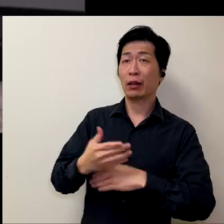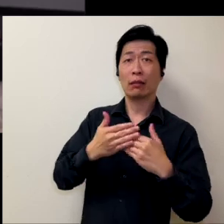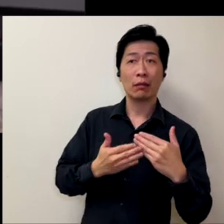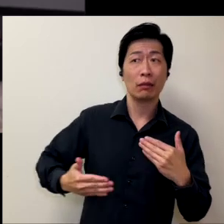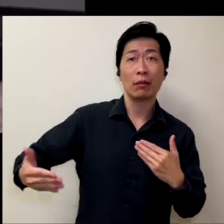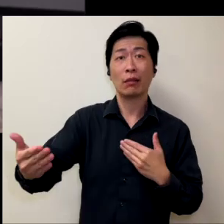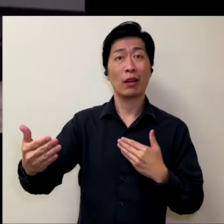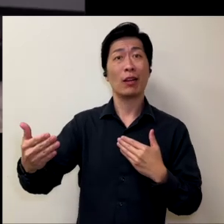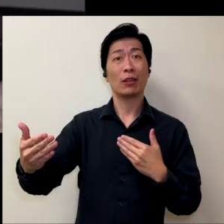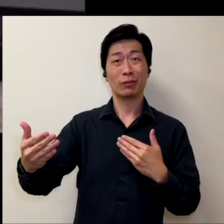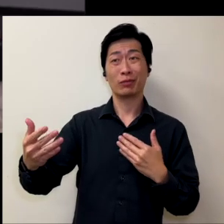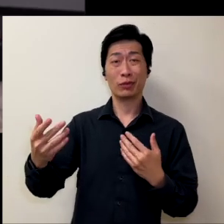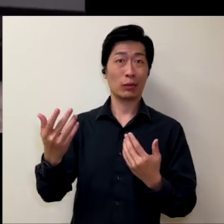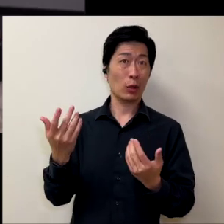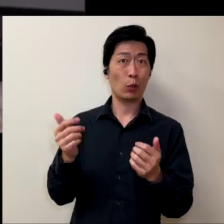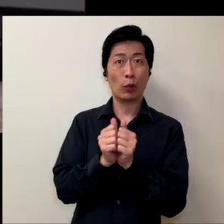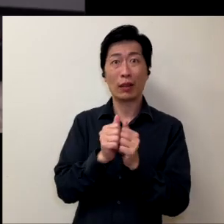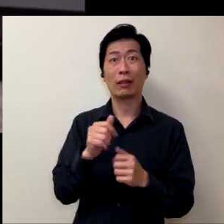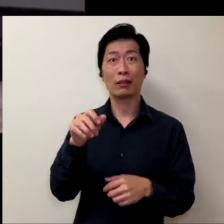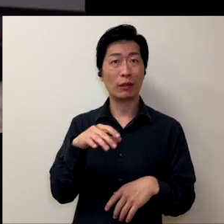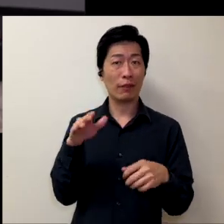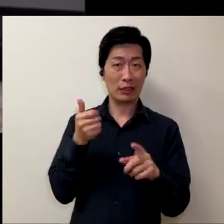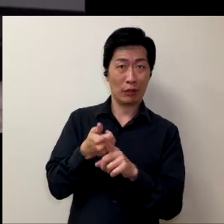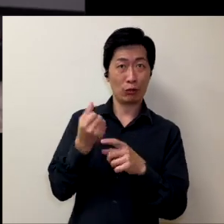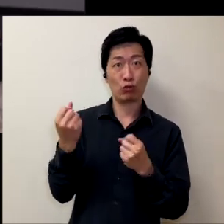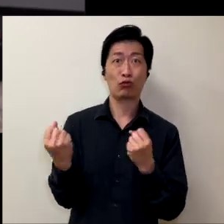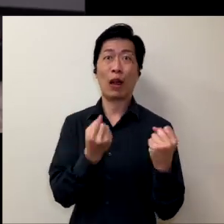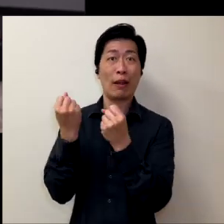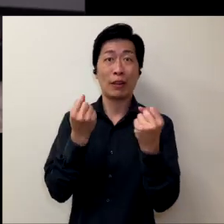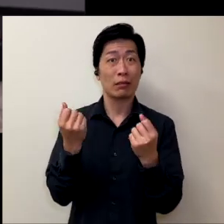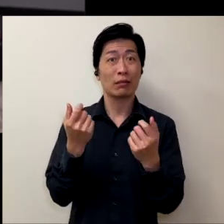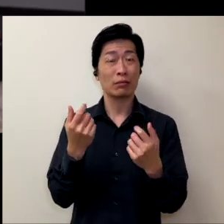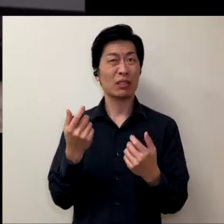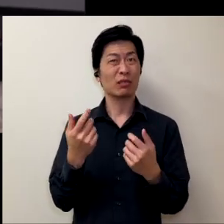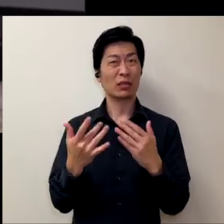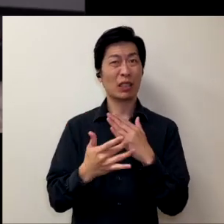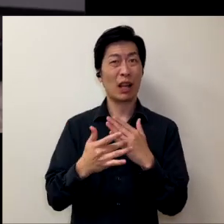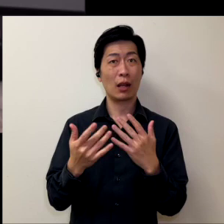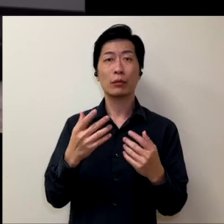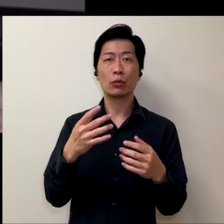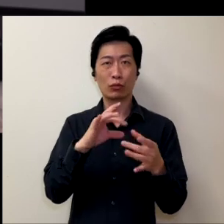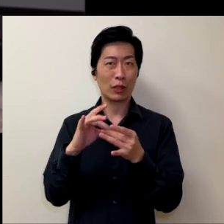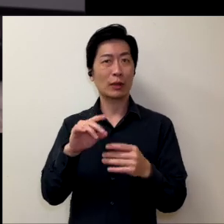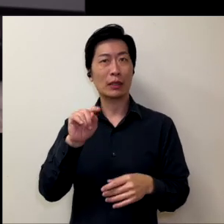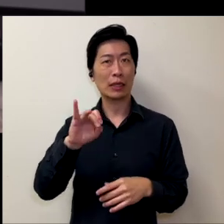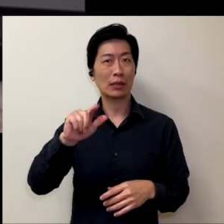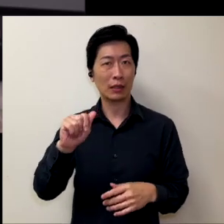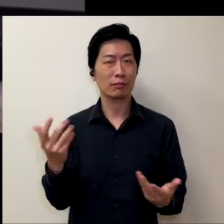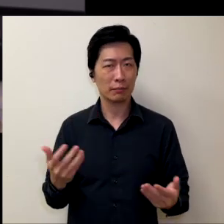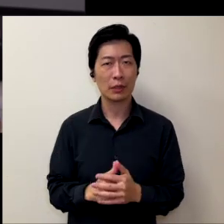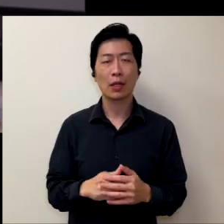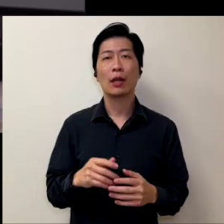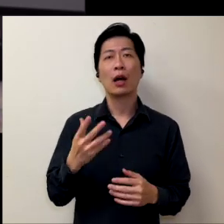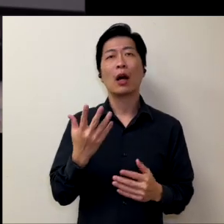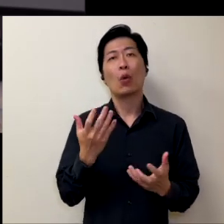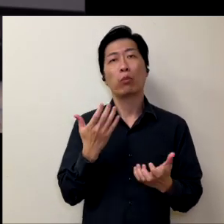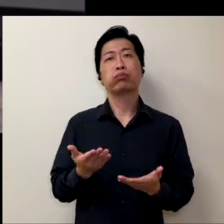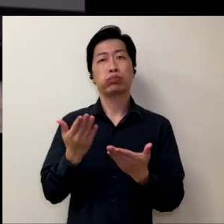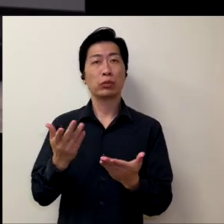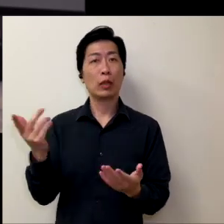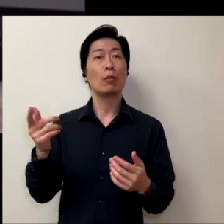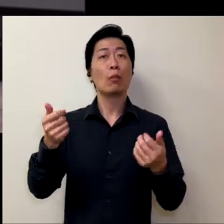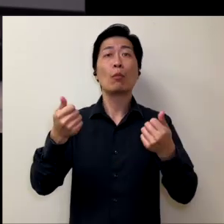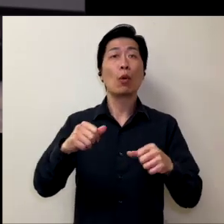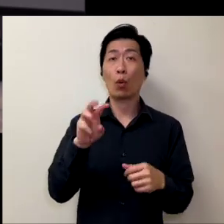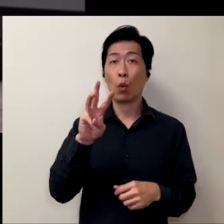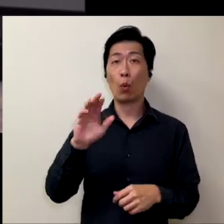going today, especially with self-driving vehicles and especially related to Tesla vehicles. So let me go ahead and bring up this article that was